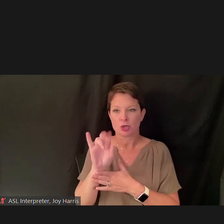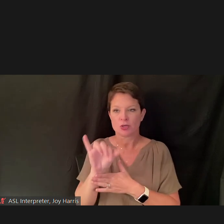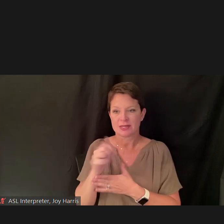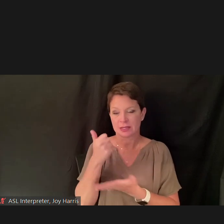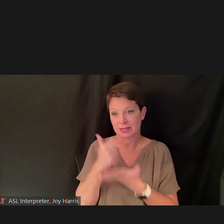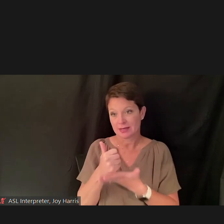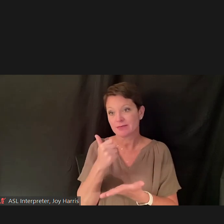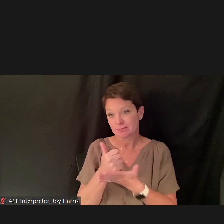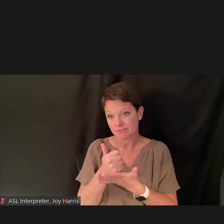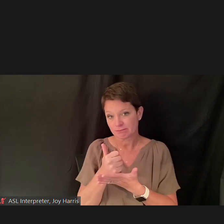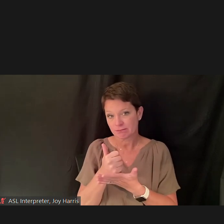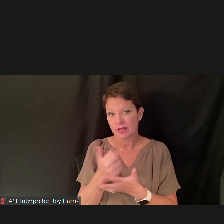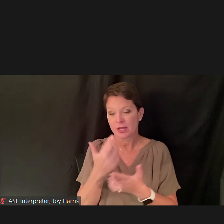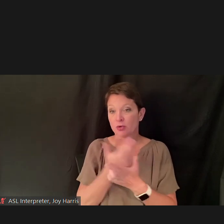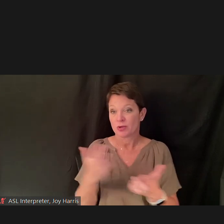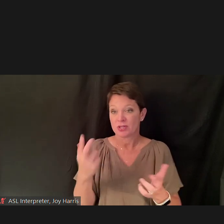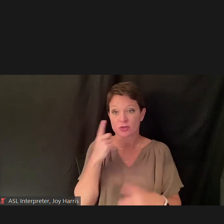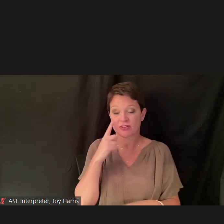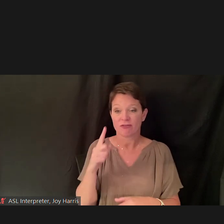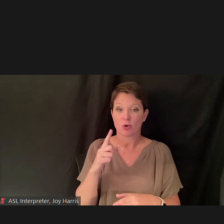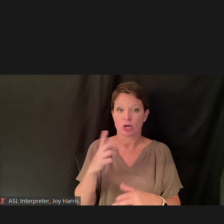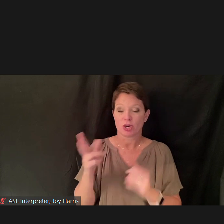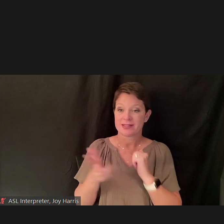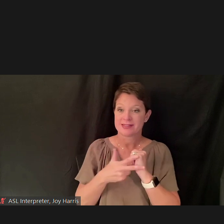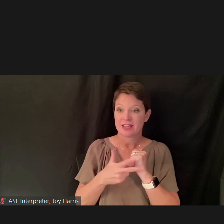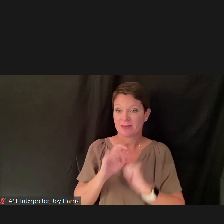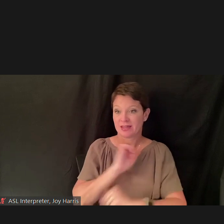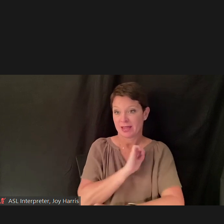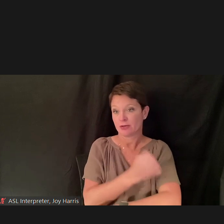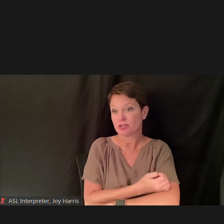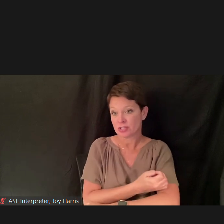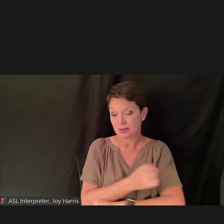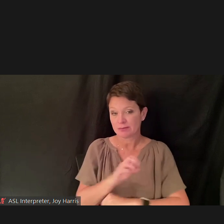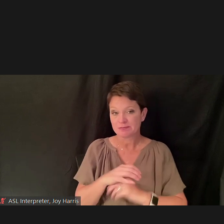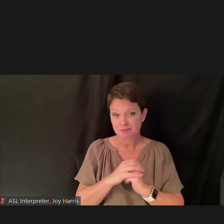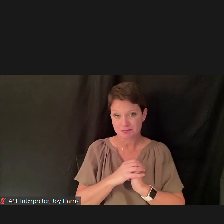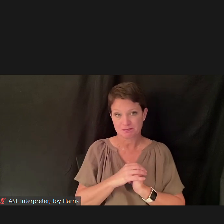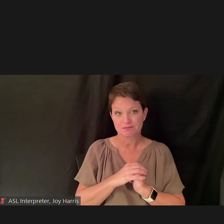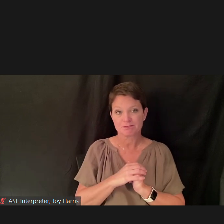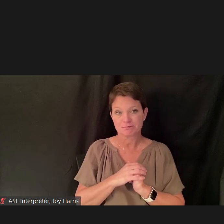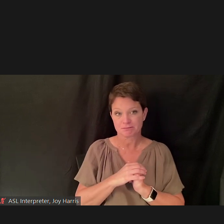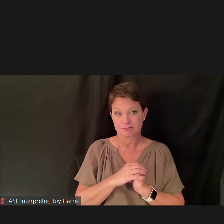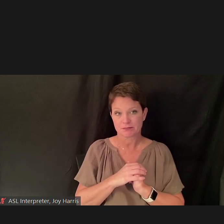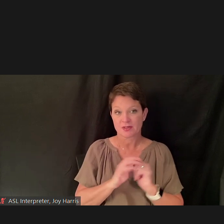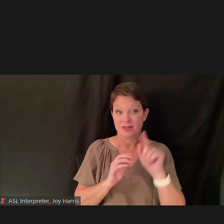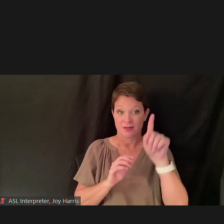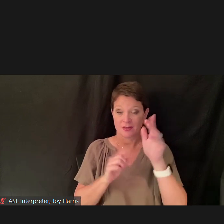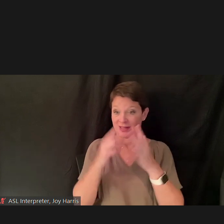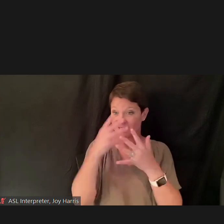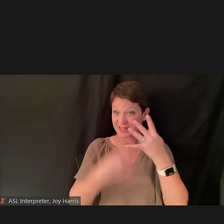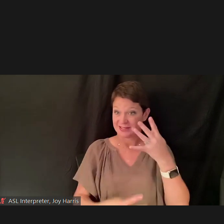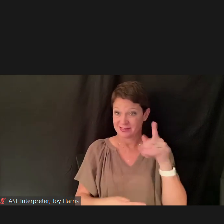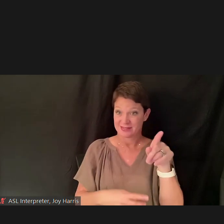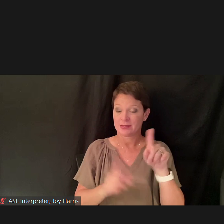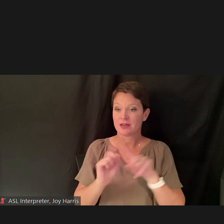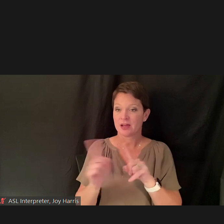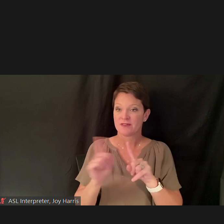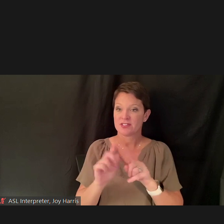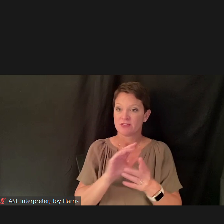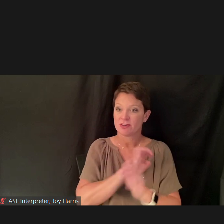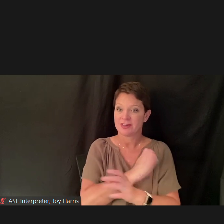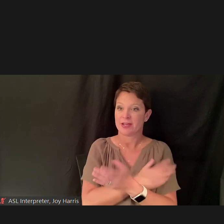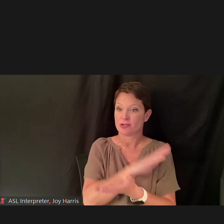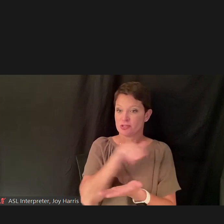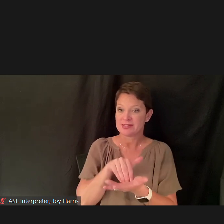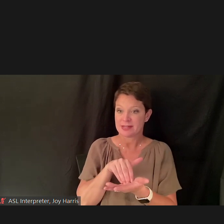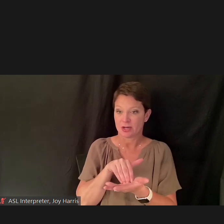assistance and resources centros on conserving energéticos energy. públicos que son de gran This ayuda slide is a list en su of new energy vecindario. centers. En